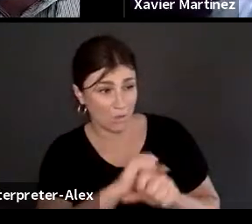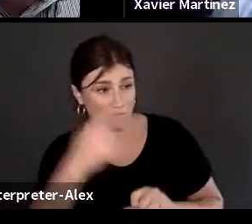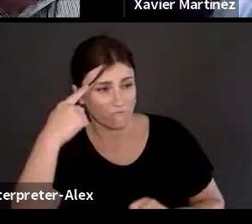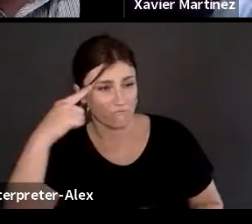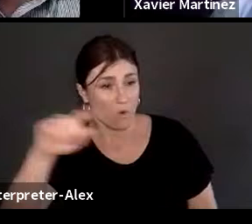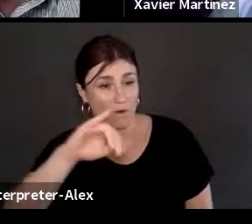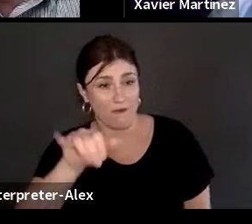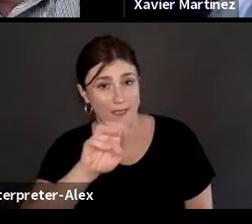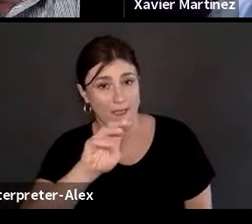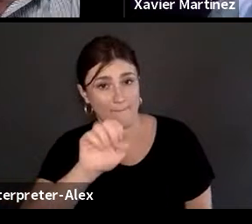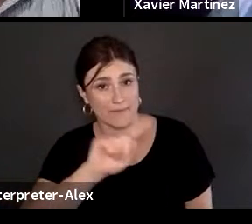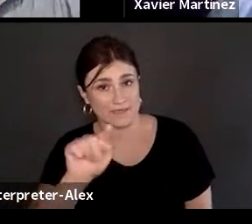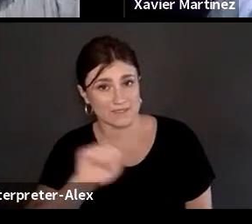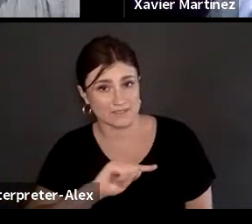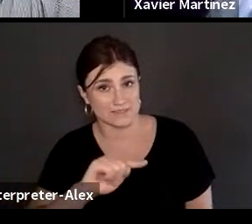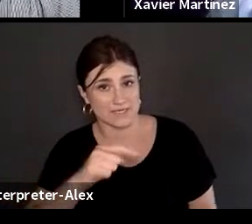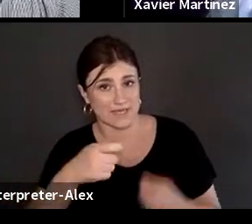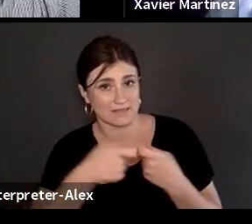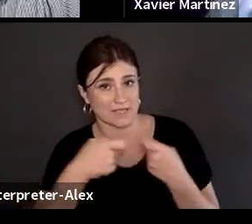am I able to vote on this?